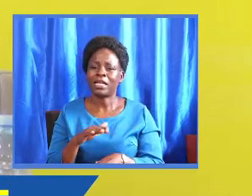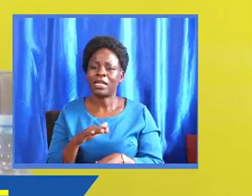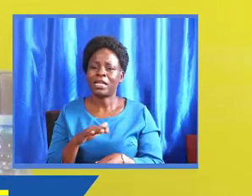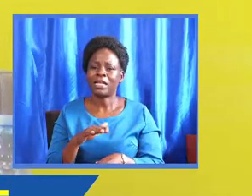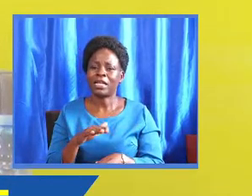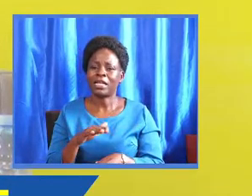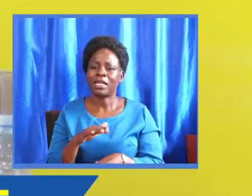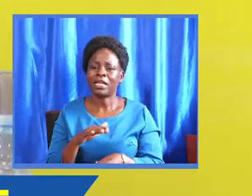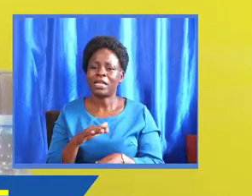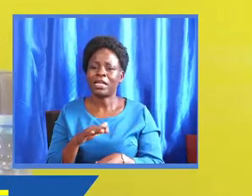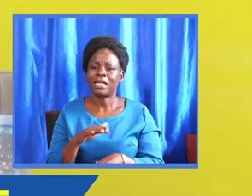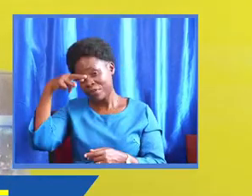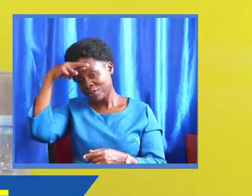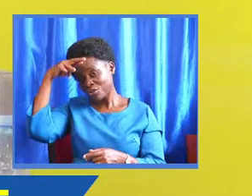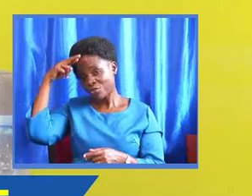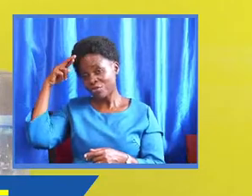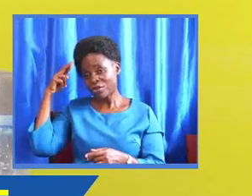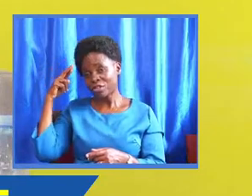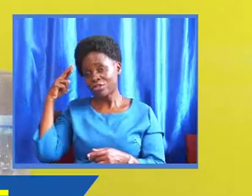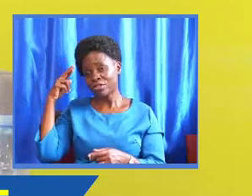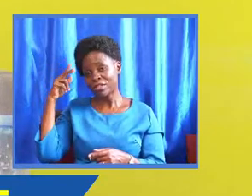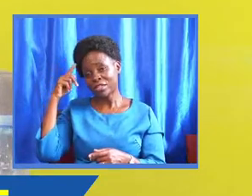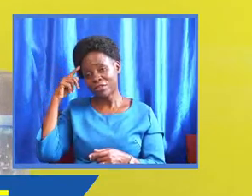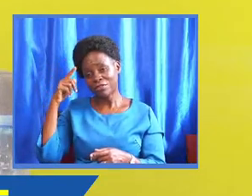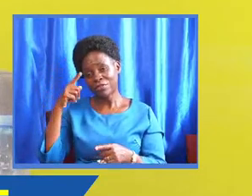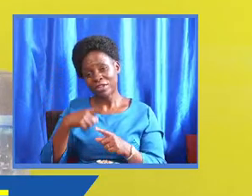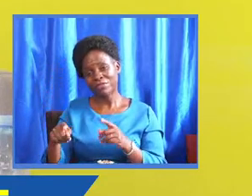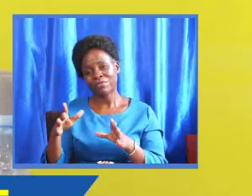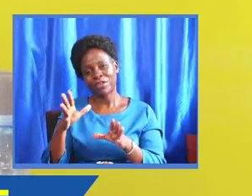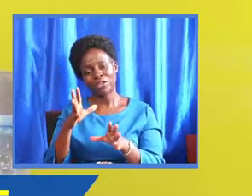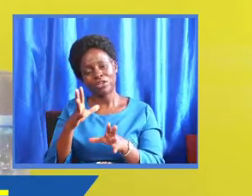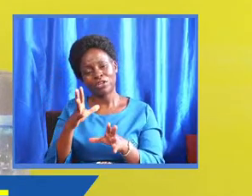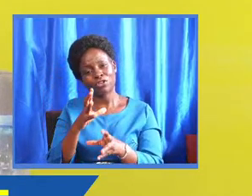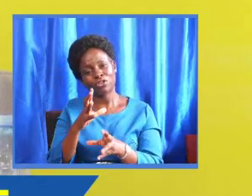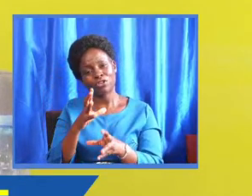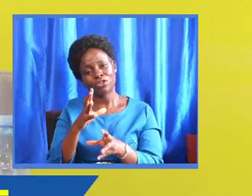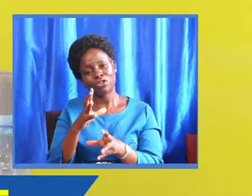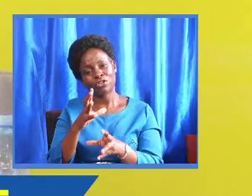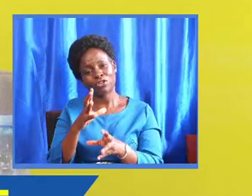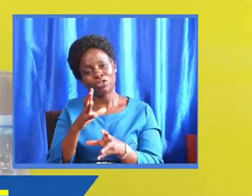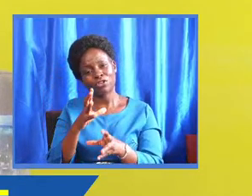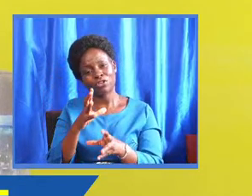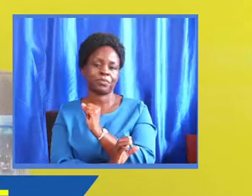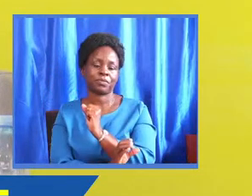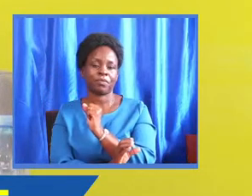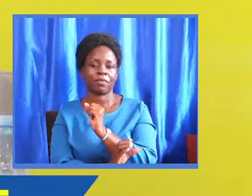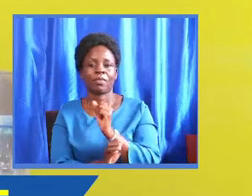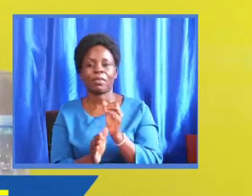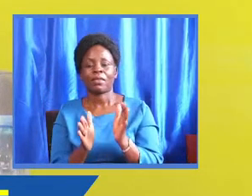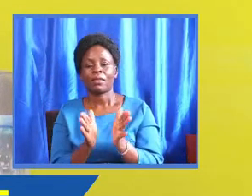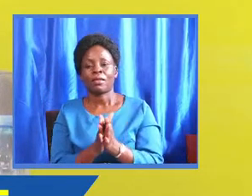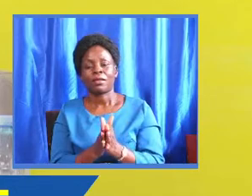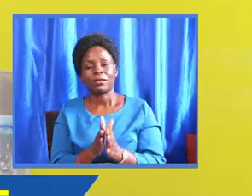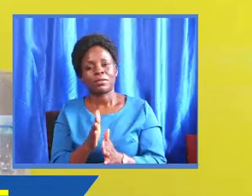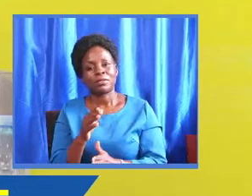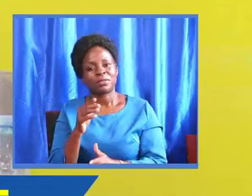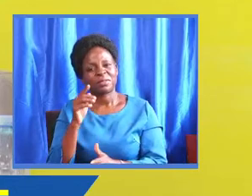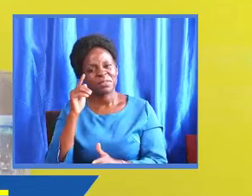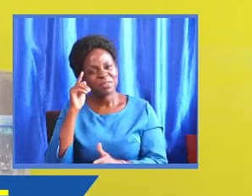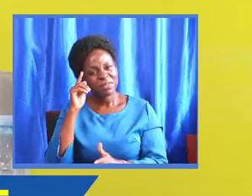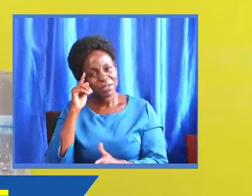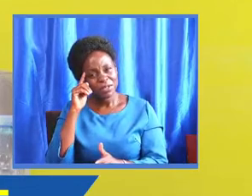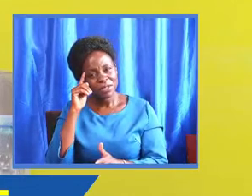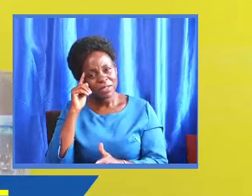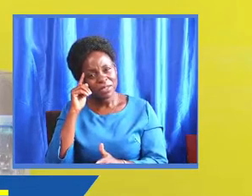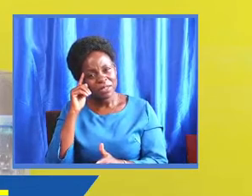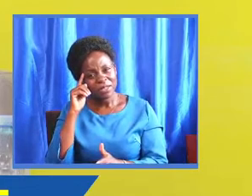are different reasons for different organizations leaving the country. I don't think on top of that list